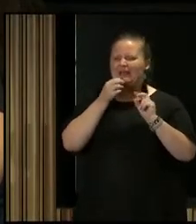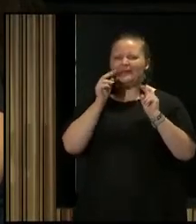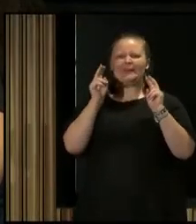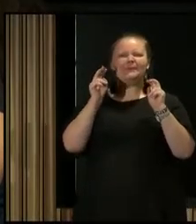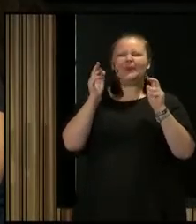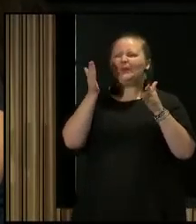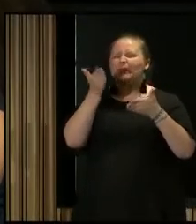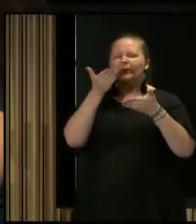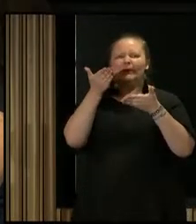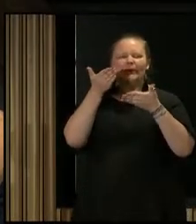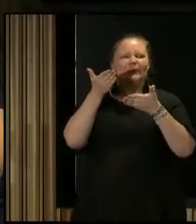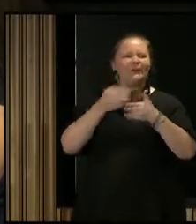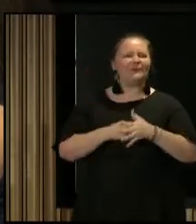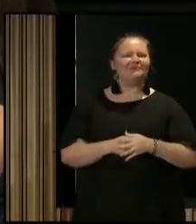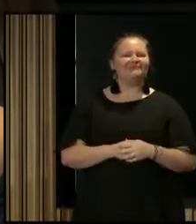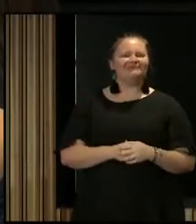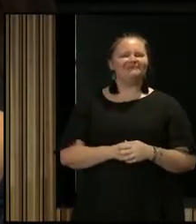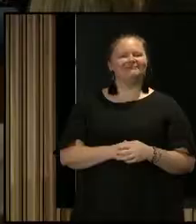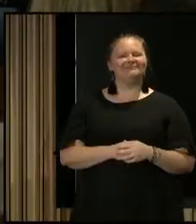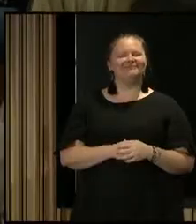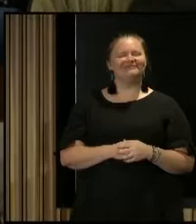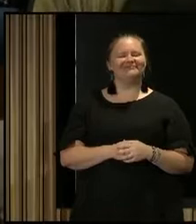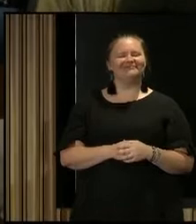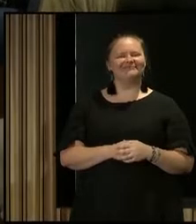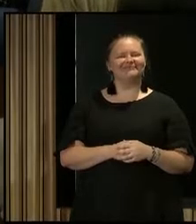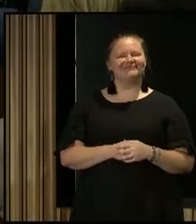air. Okay, nice.